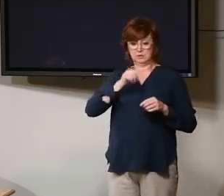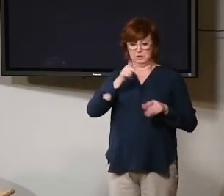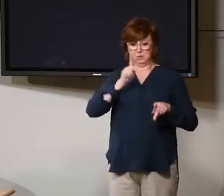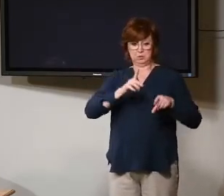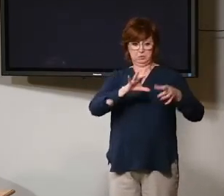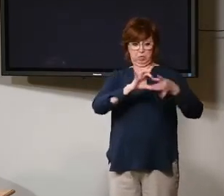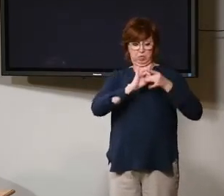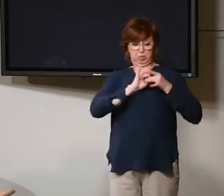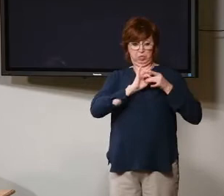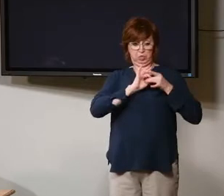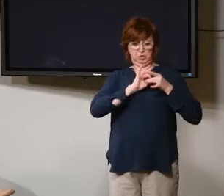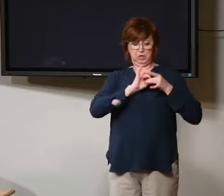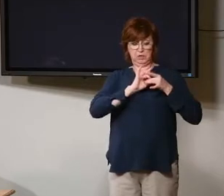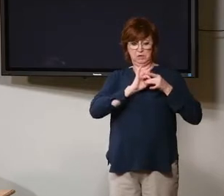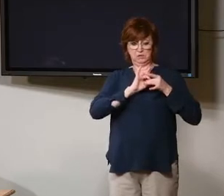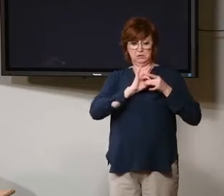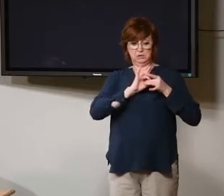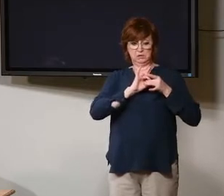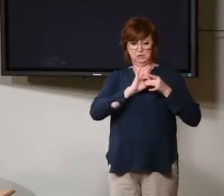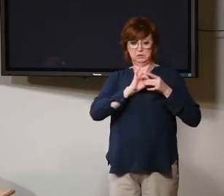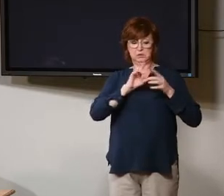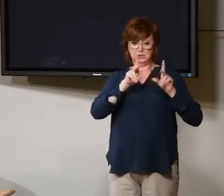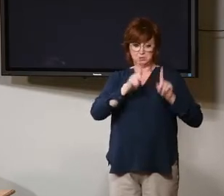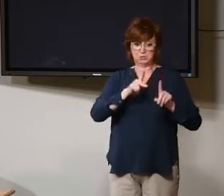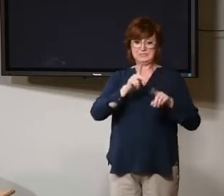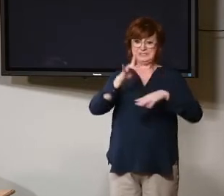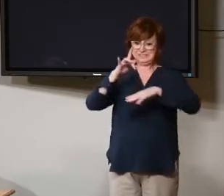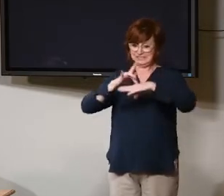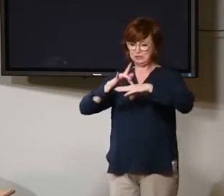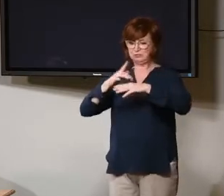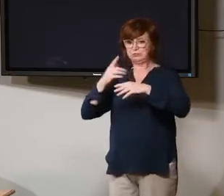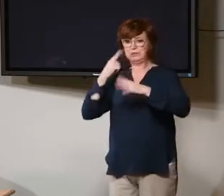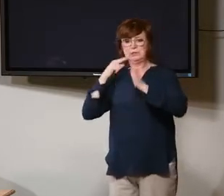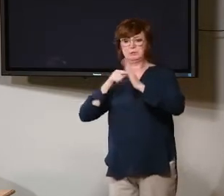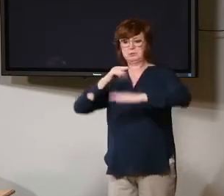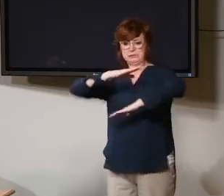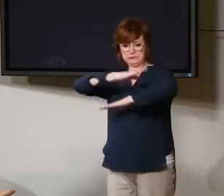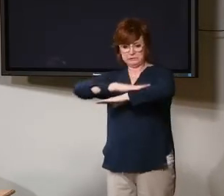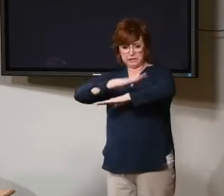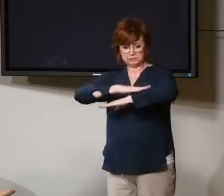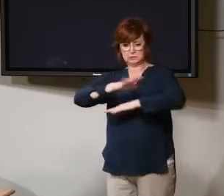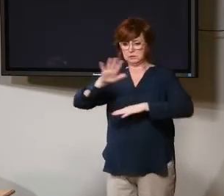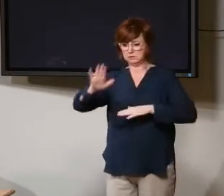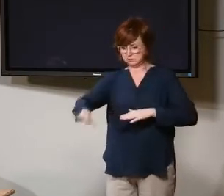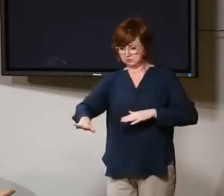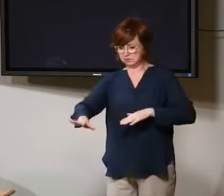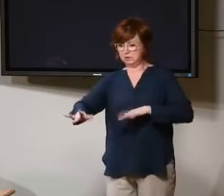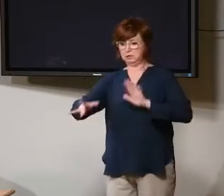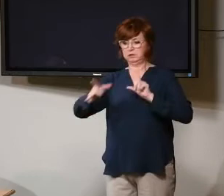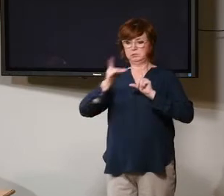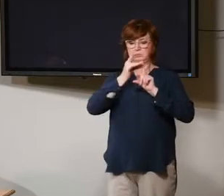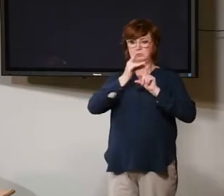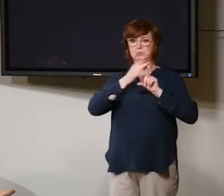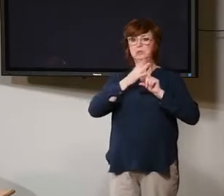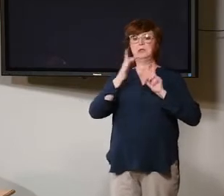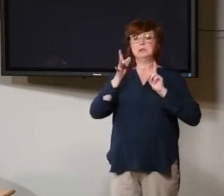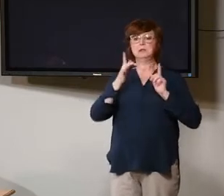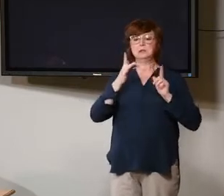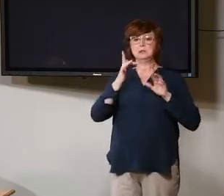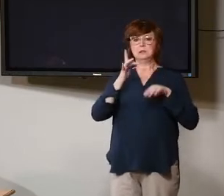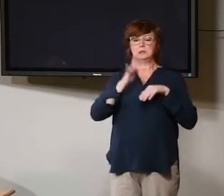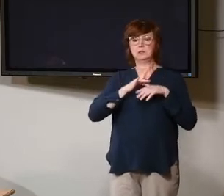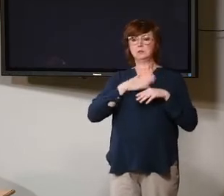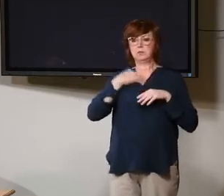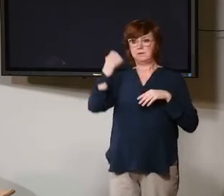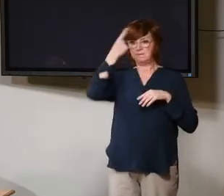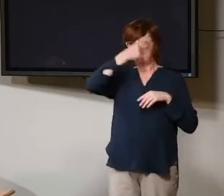touching a surface which was contaminated, and then touching your eyes, nose, mouth. So that is actually the most important thing for not in just the healthcare